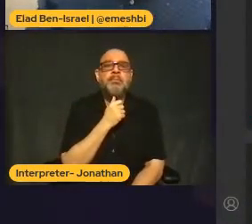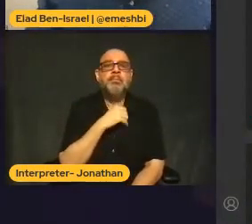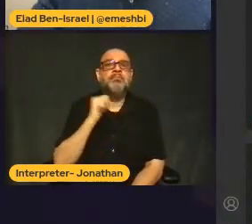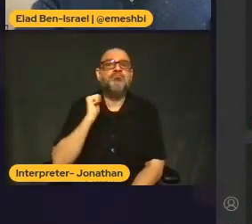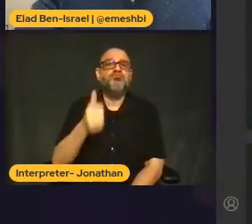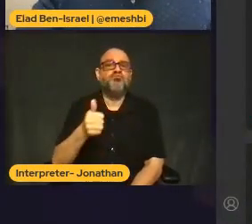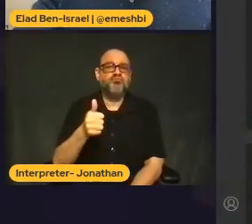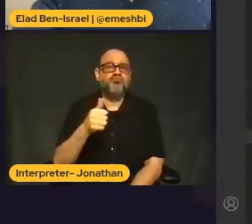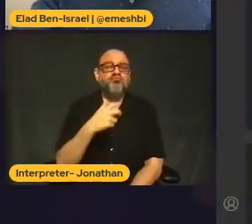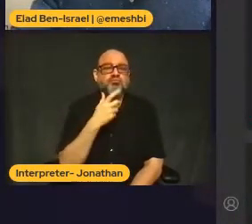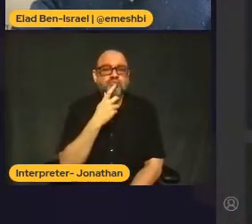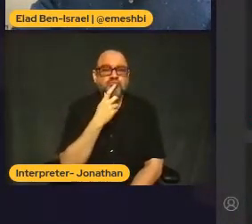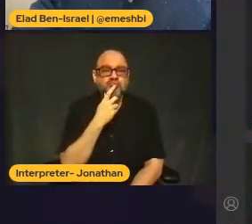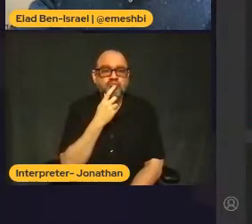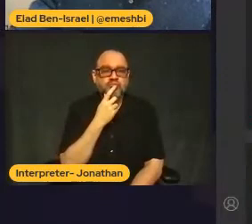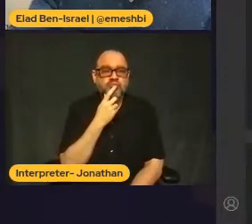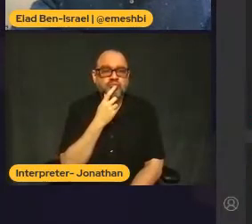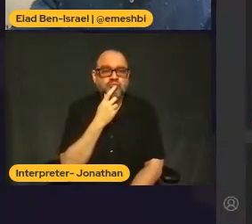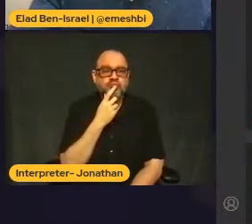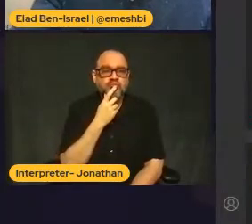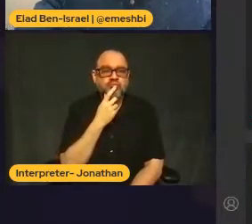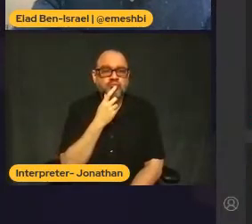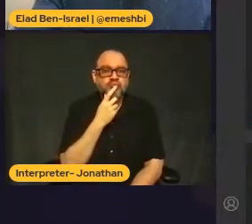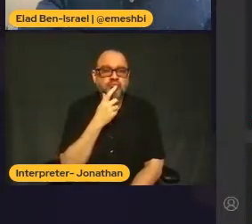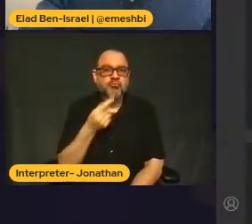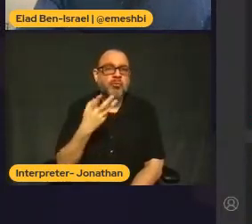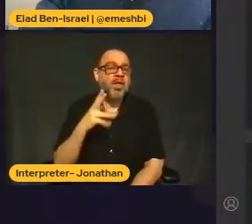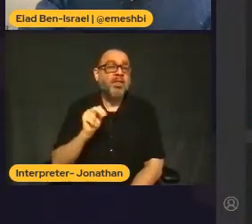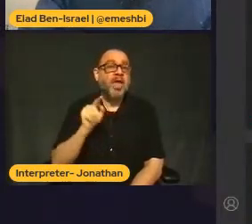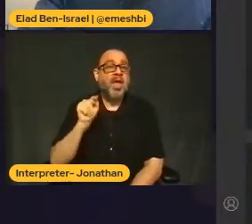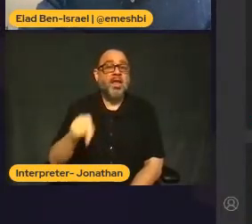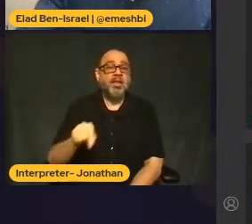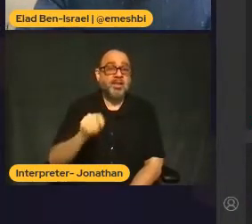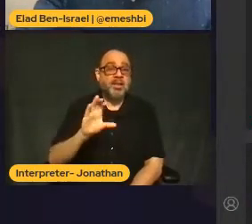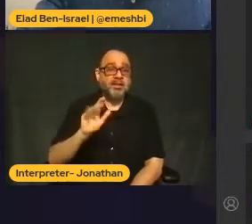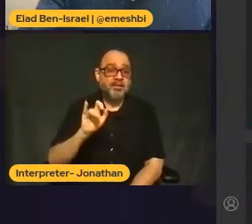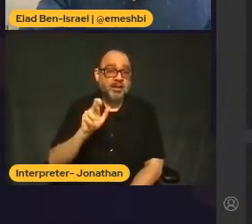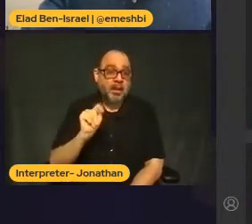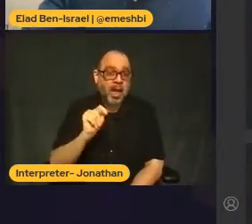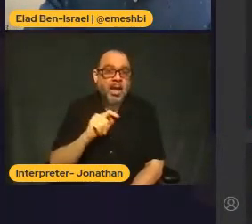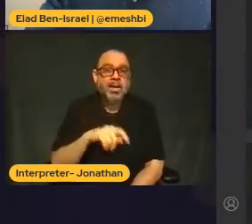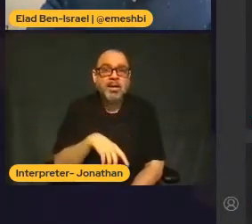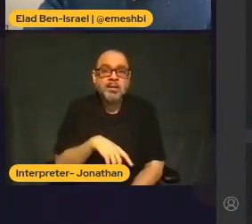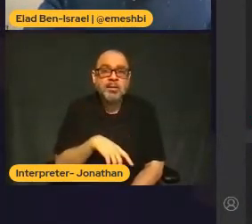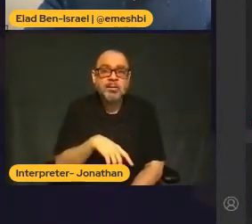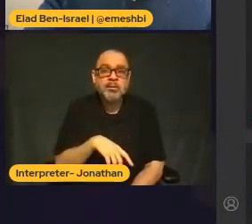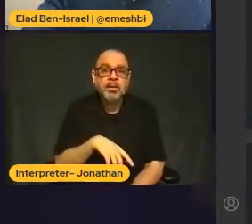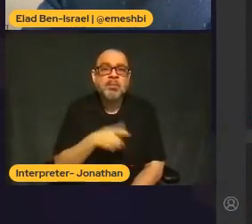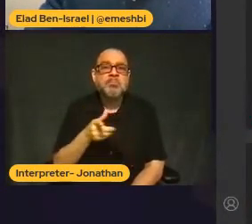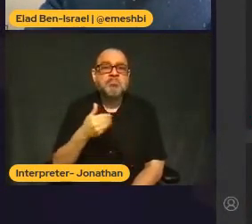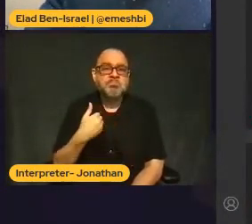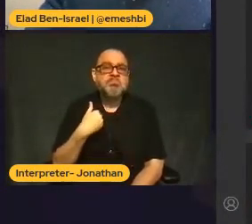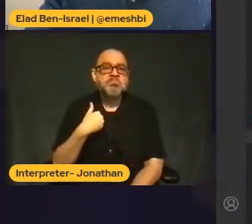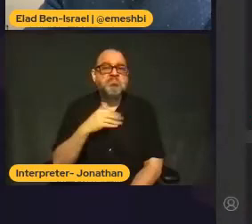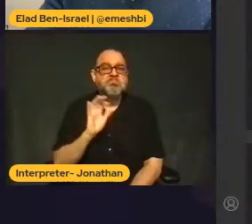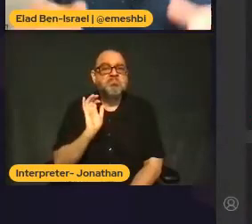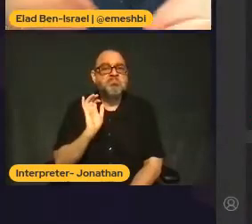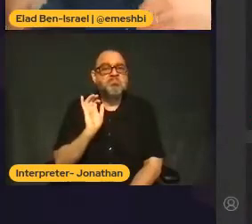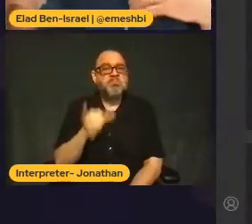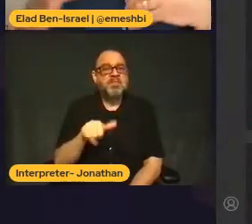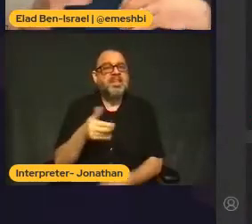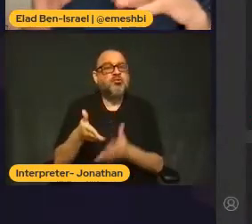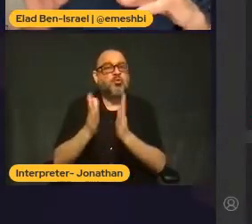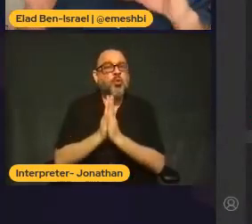And now I can do this dot client dot put item request dot prompts. I always like to put the